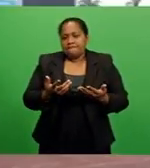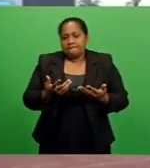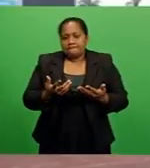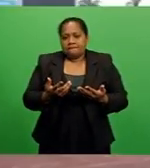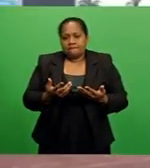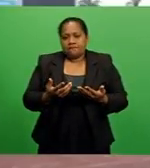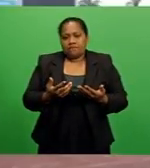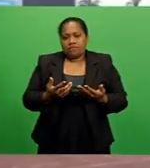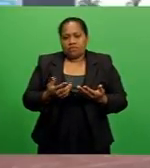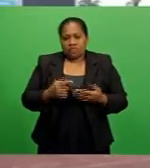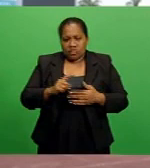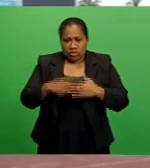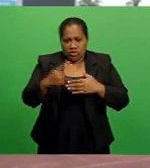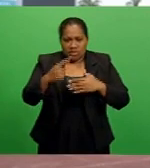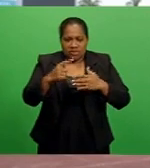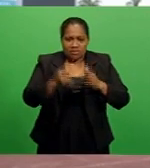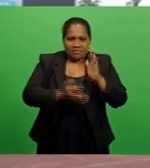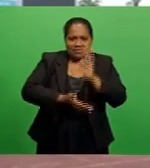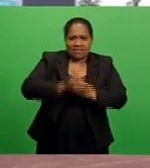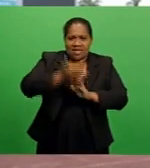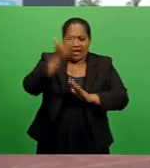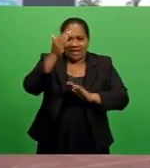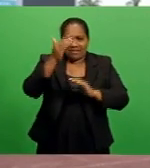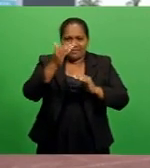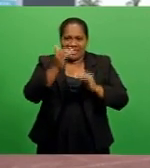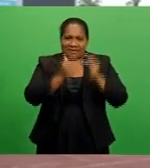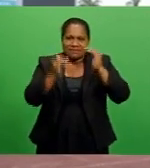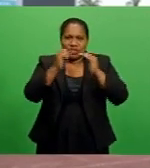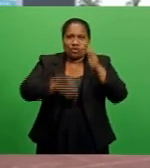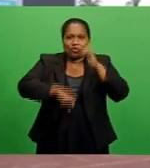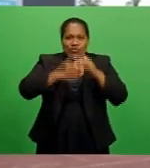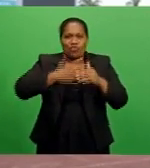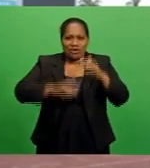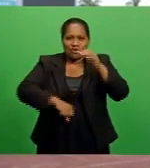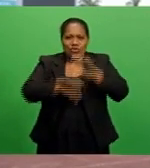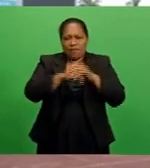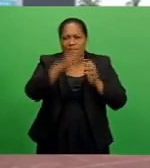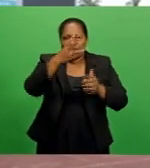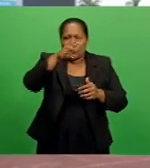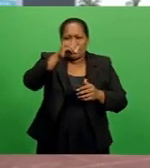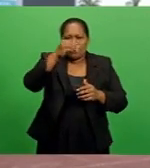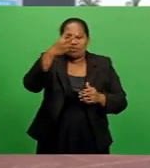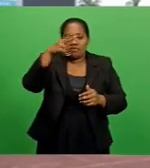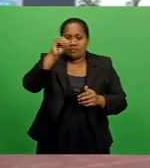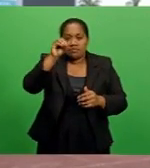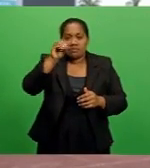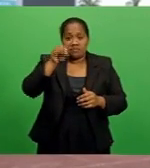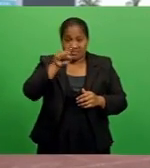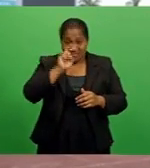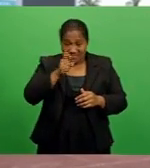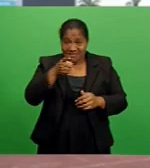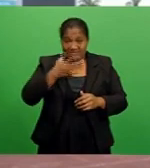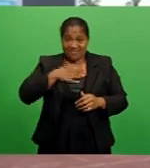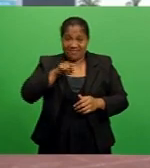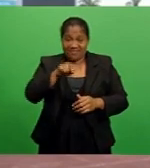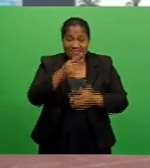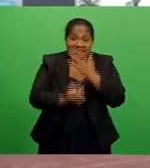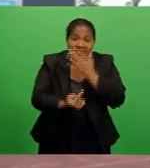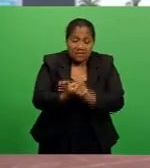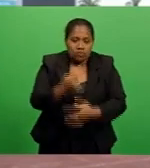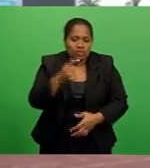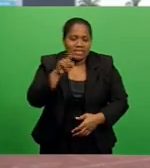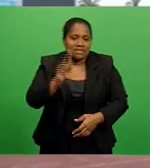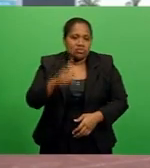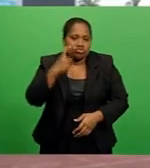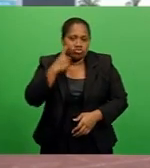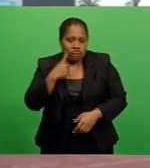high ranking in the top 20 or the top 30. And for that to happen, we need to try and compete in a